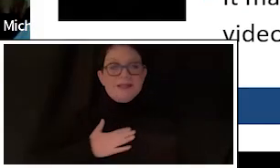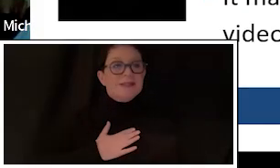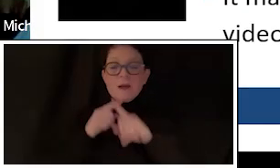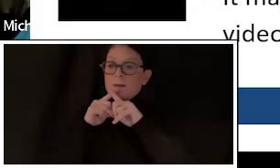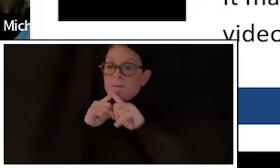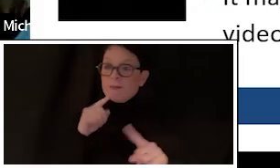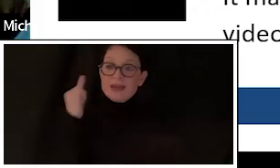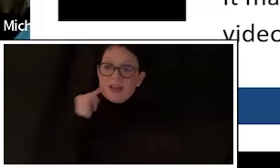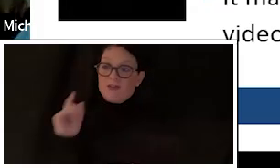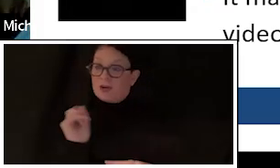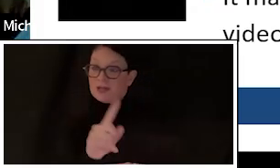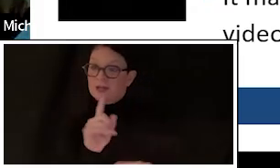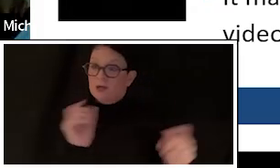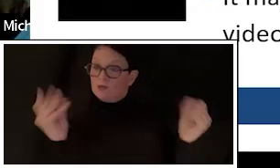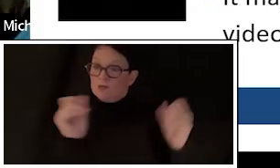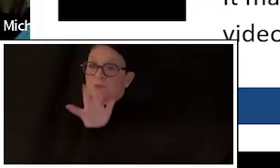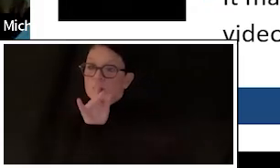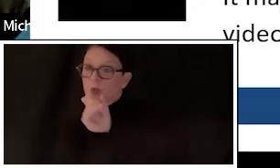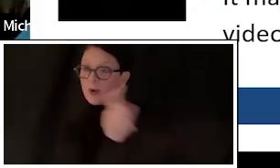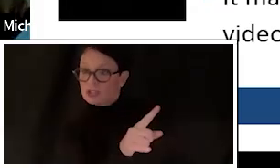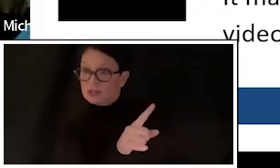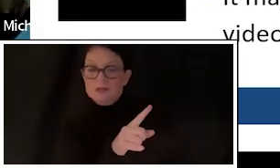Unmute only to ask questions.